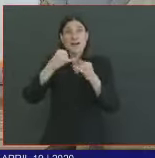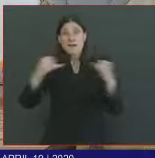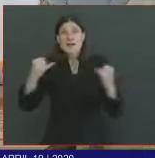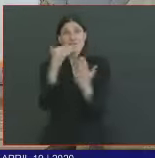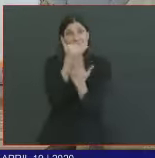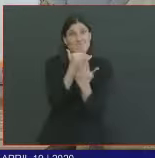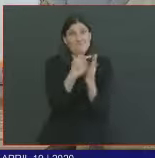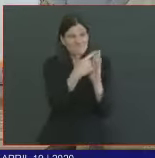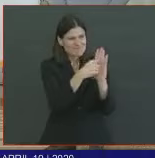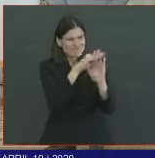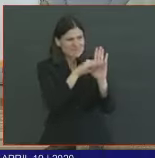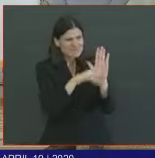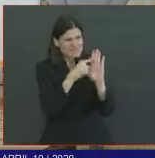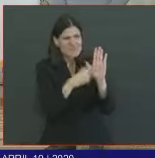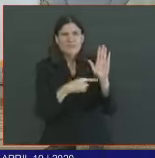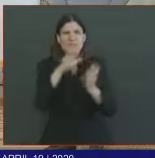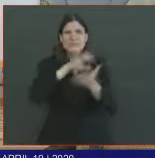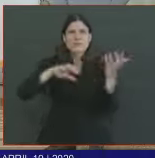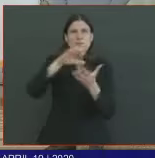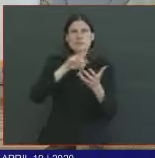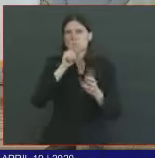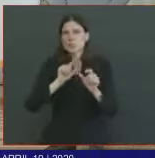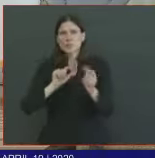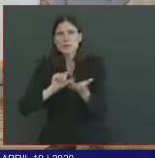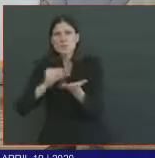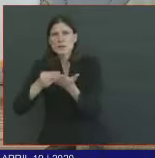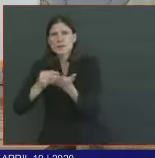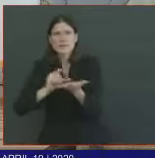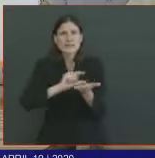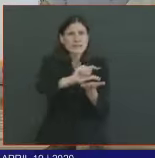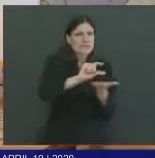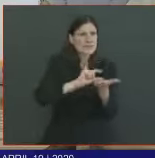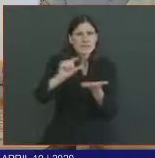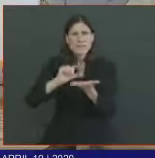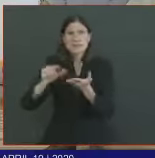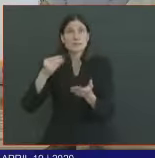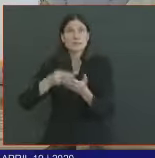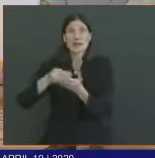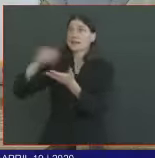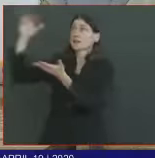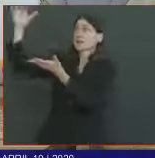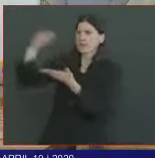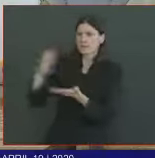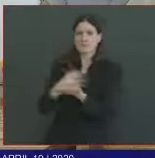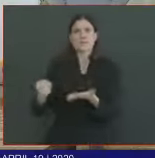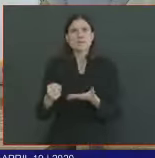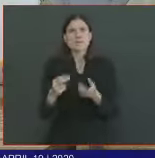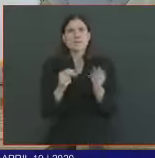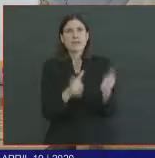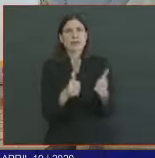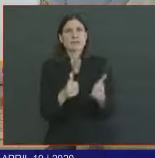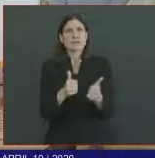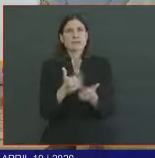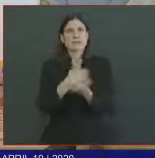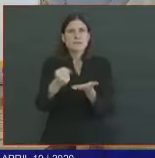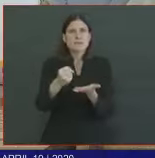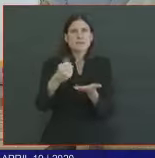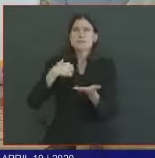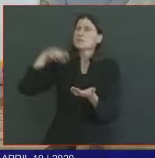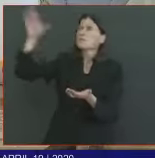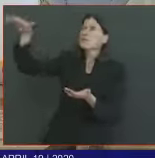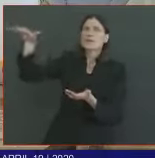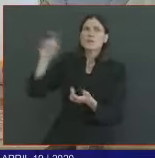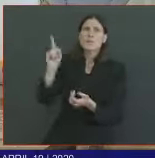to replenish the program, because there are a lot of businesses that weren't able to get there fast enough. So that's number